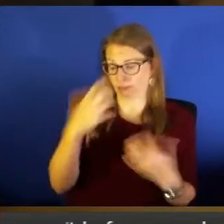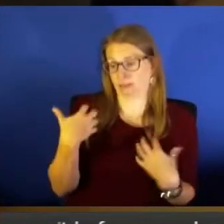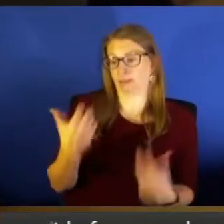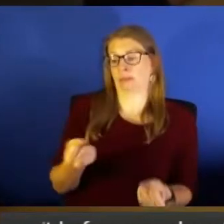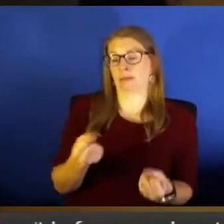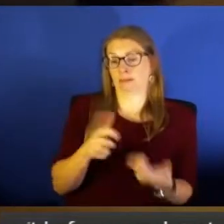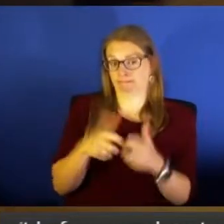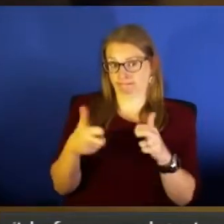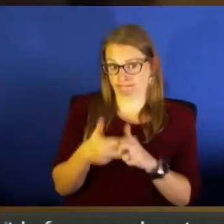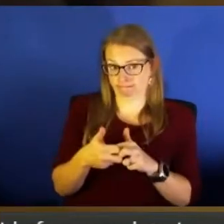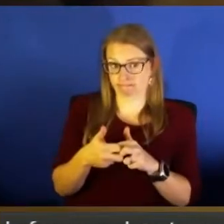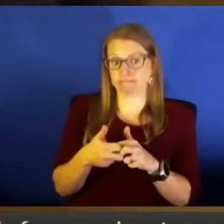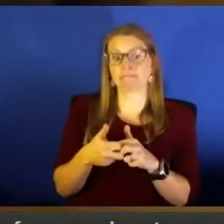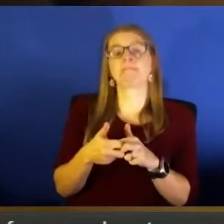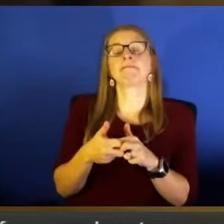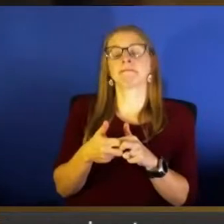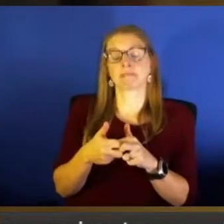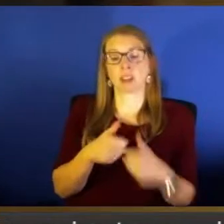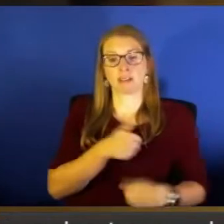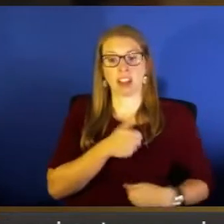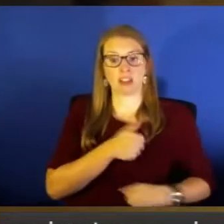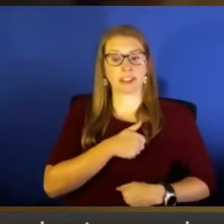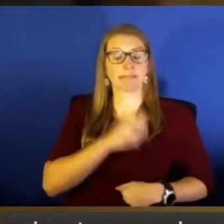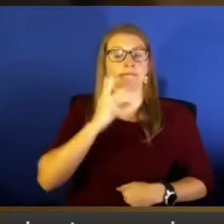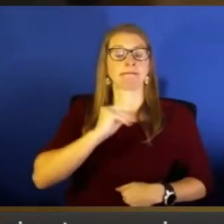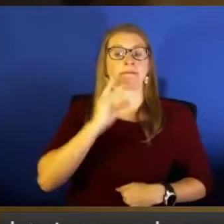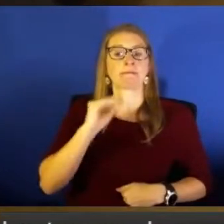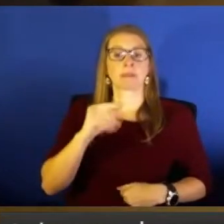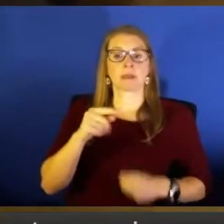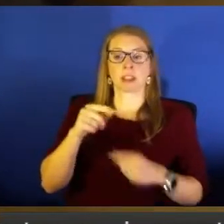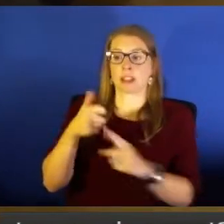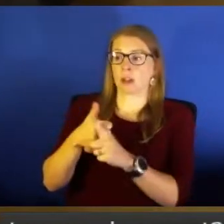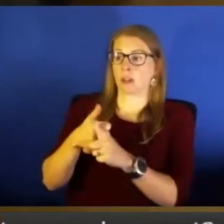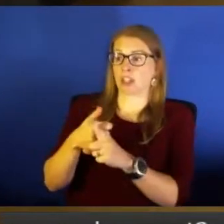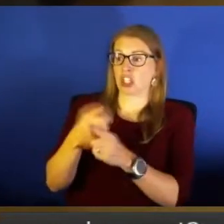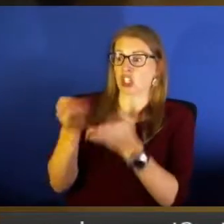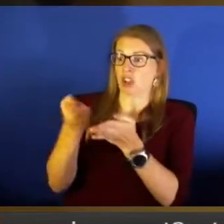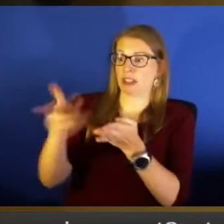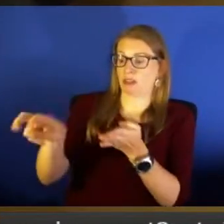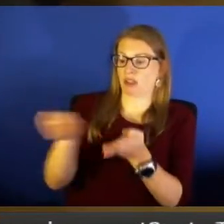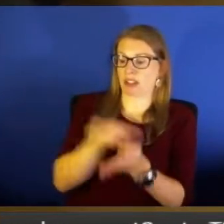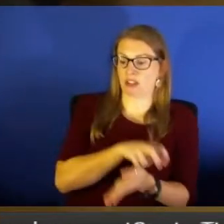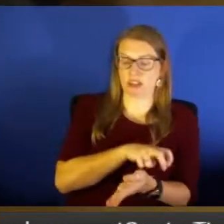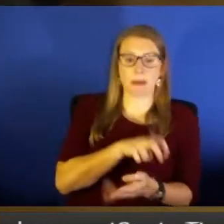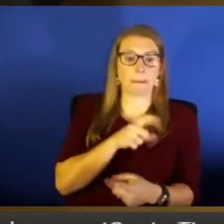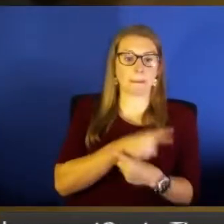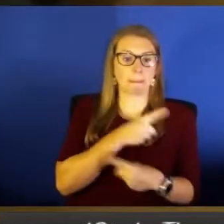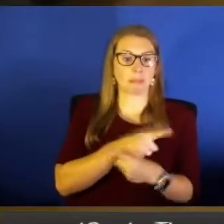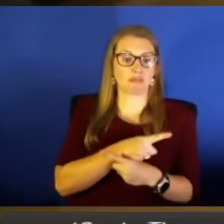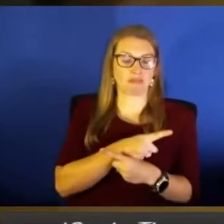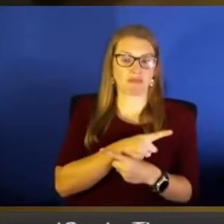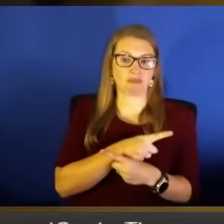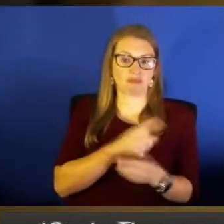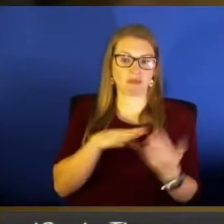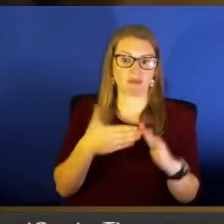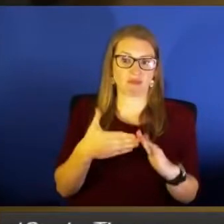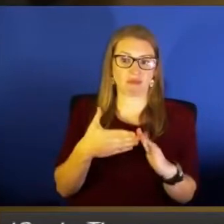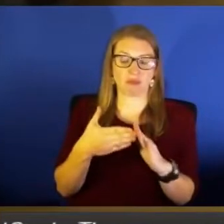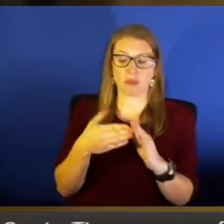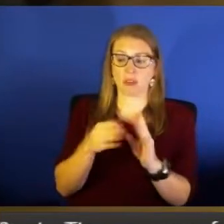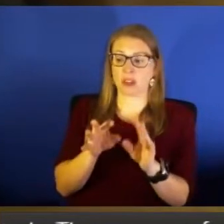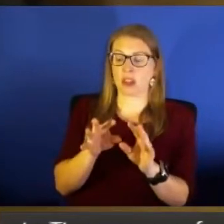veterans face, especially as they transition out of the service, and also that connectedness and the importance of